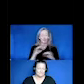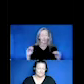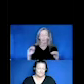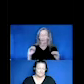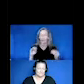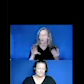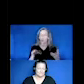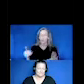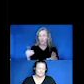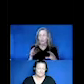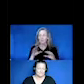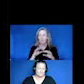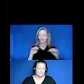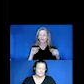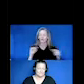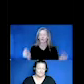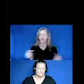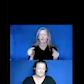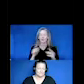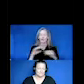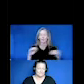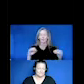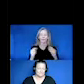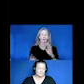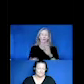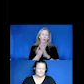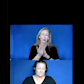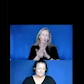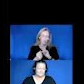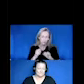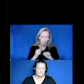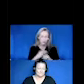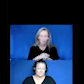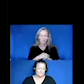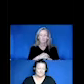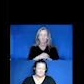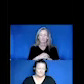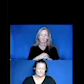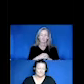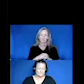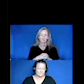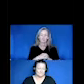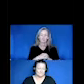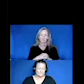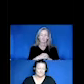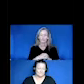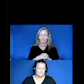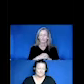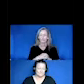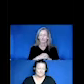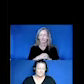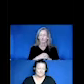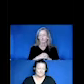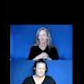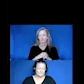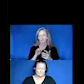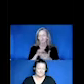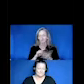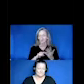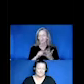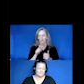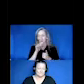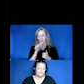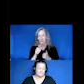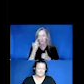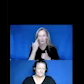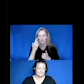lawsuits. That was what caused the closure to happen for labor and delivery at the